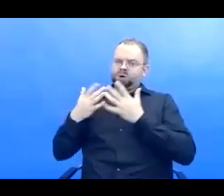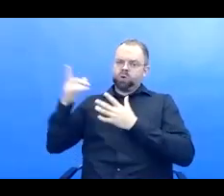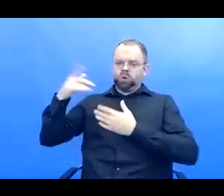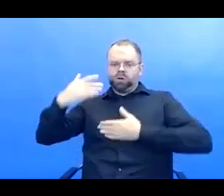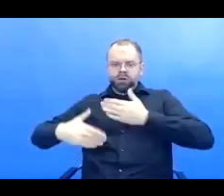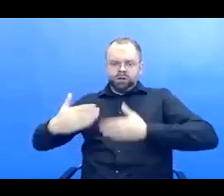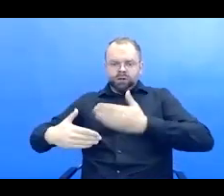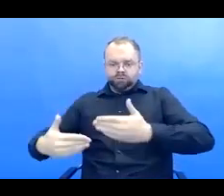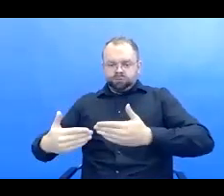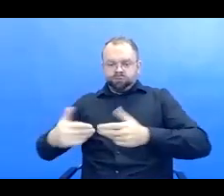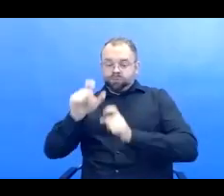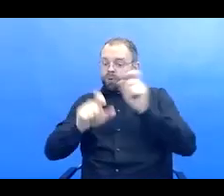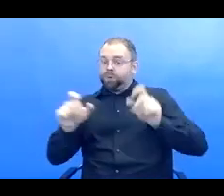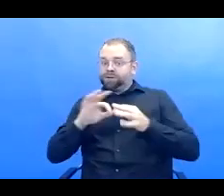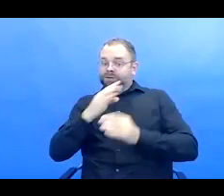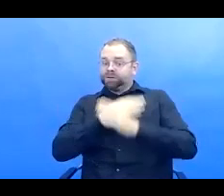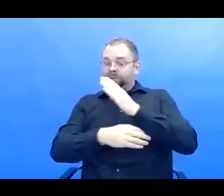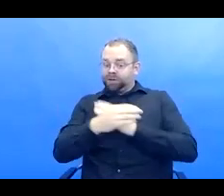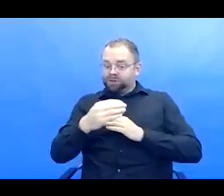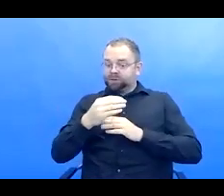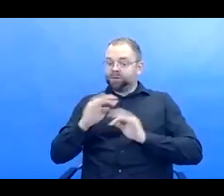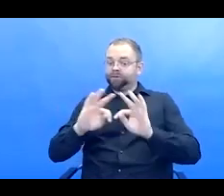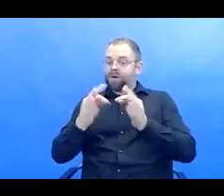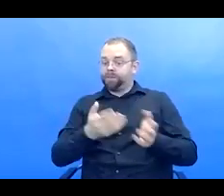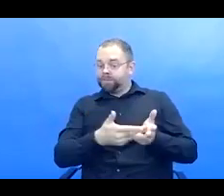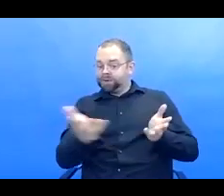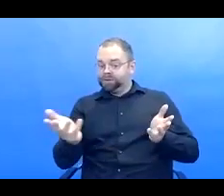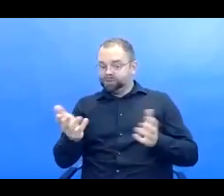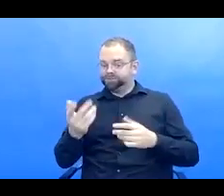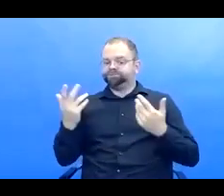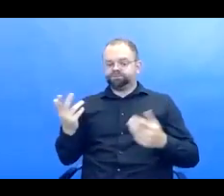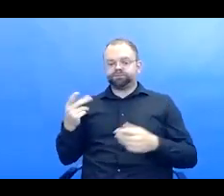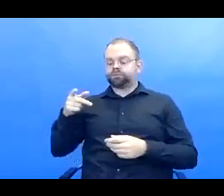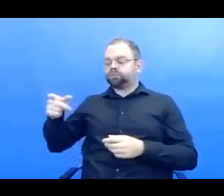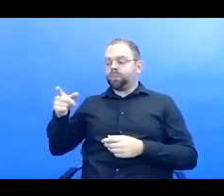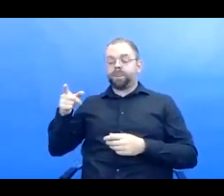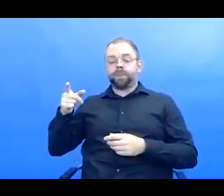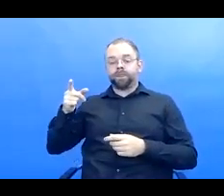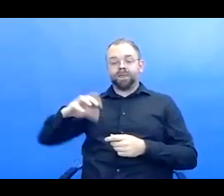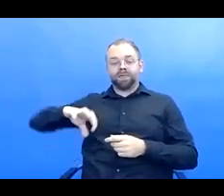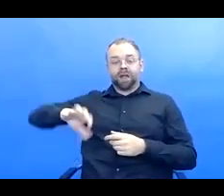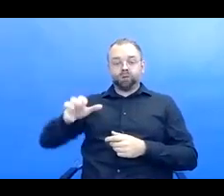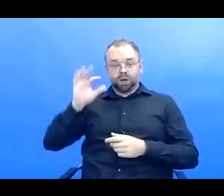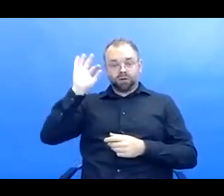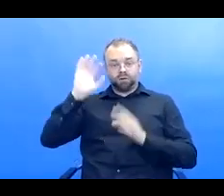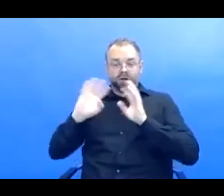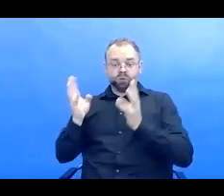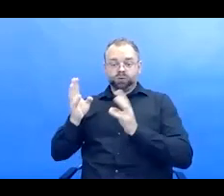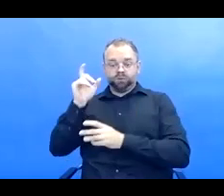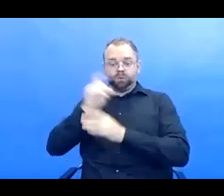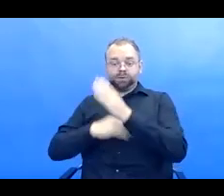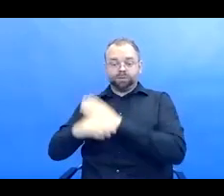about 33,300 persons with disabilities and their households. So this was just to caution